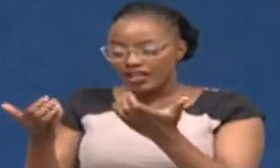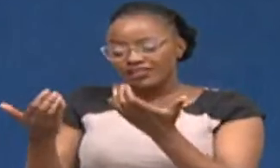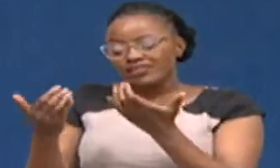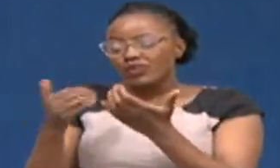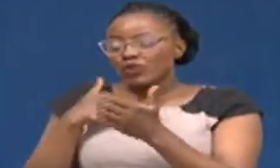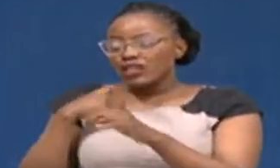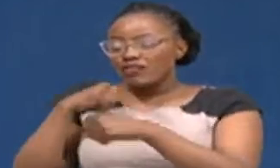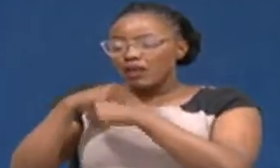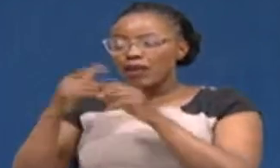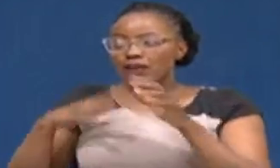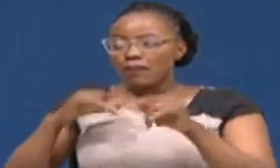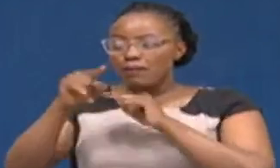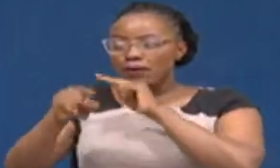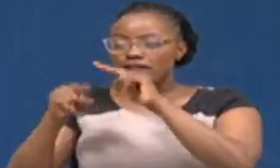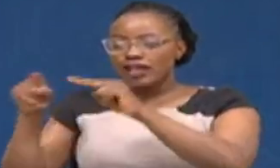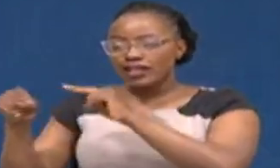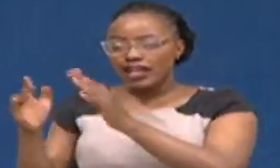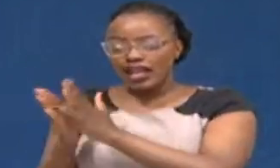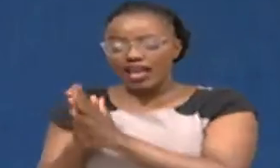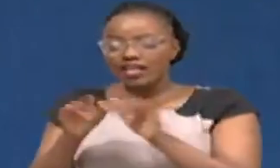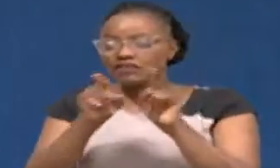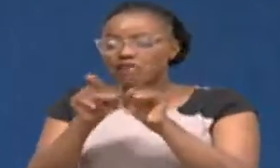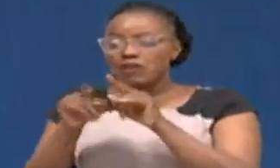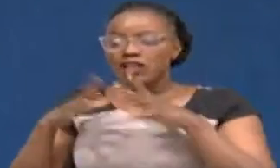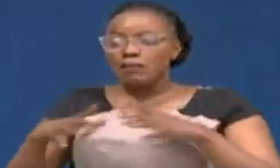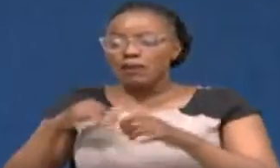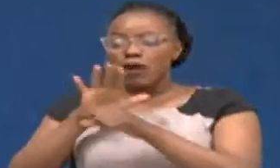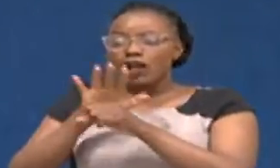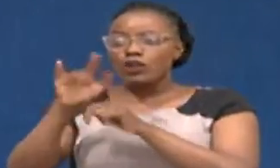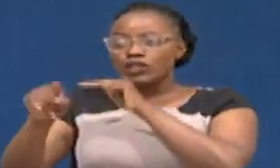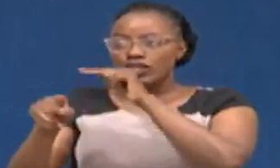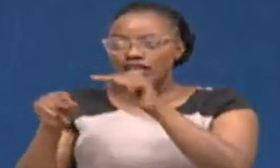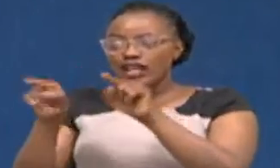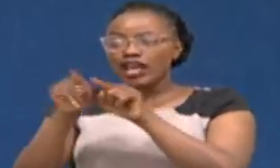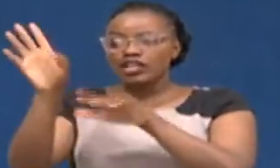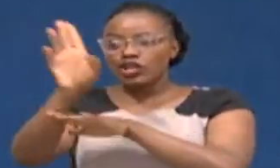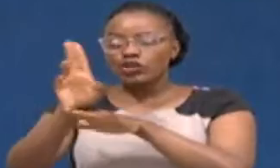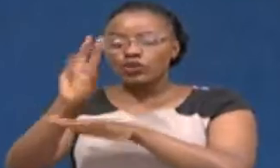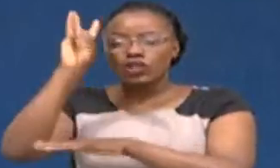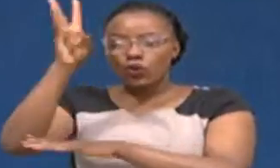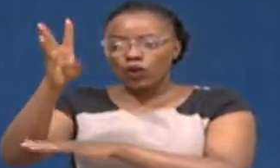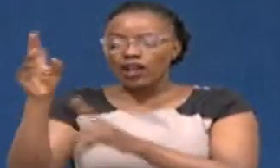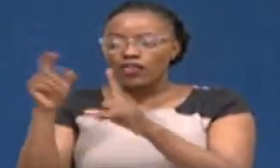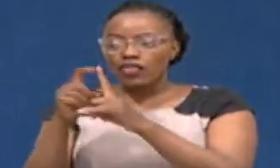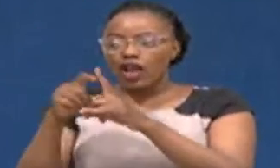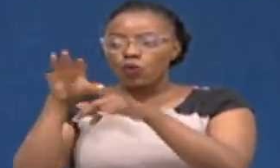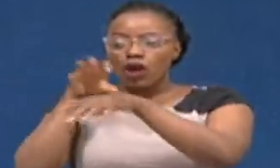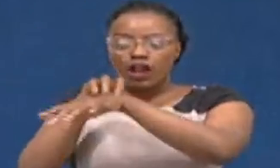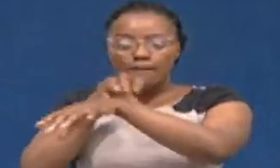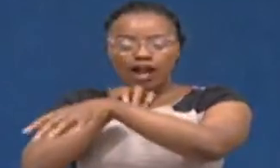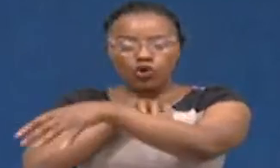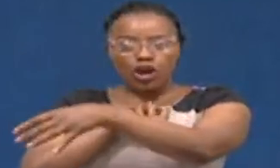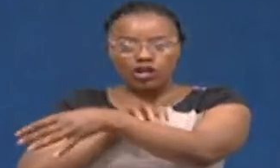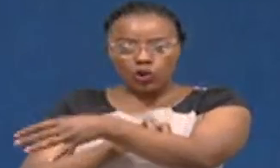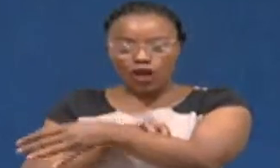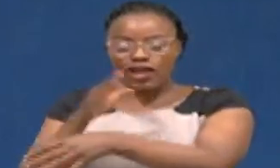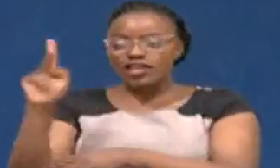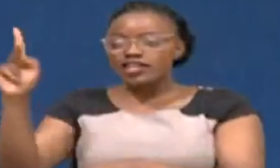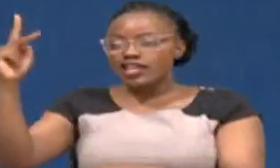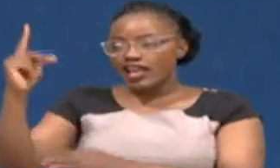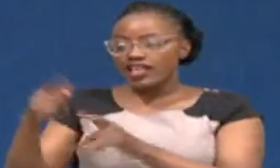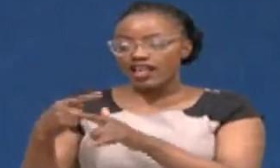massacres and even to genocide. When you use the word madoadoa in